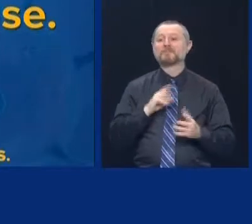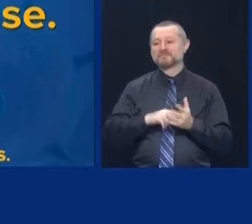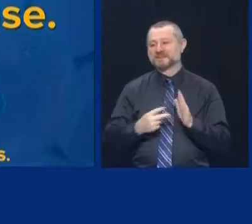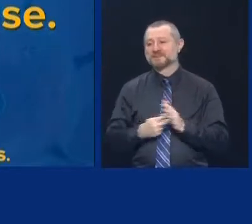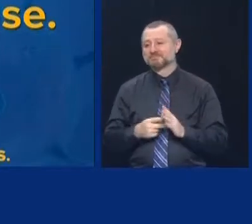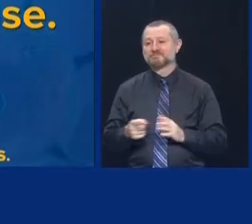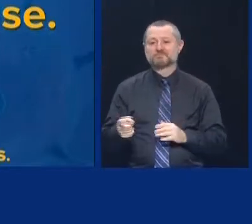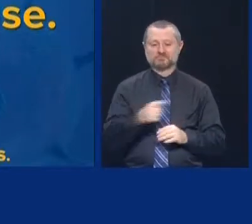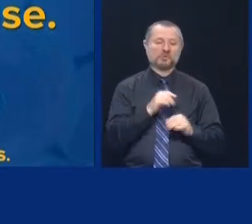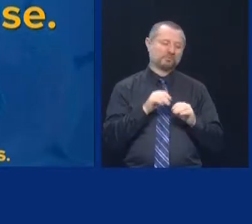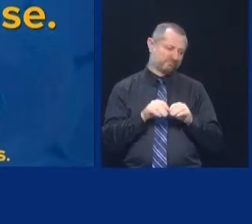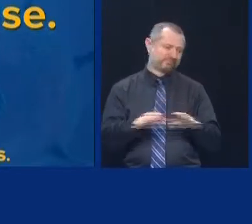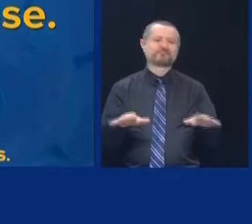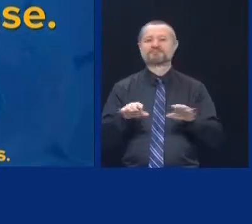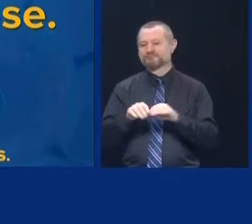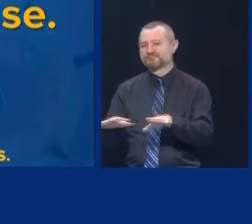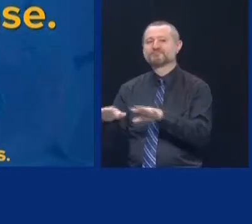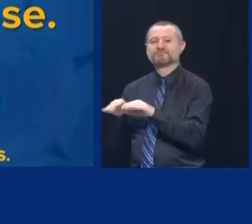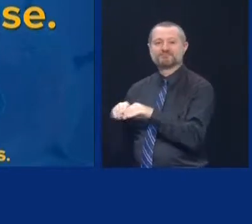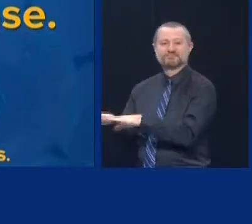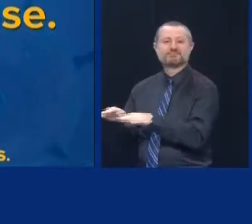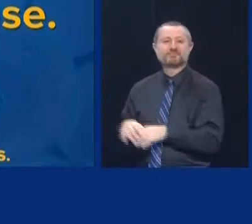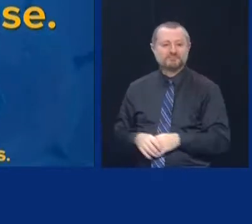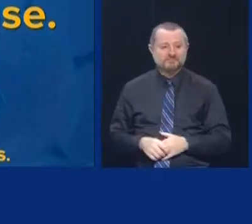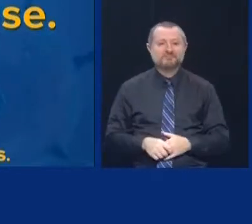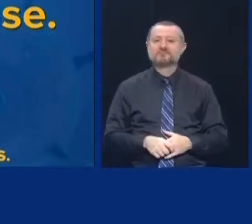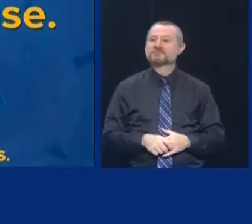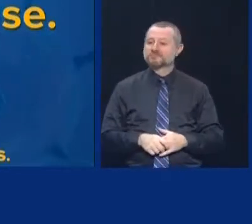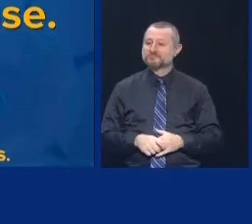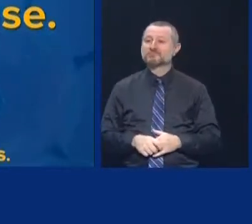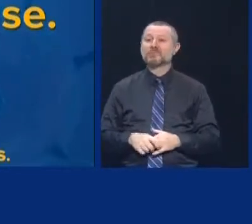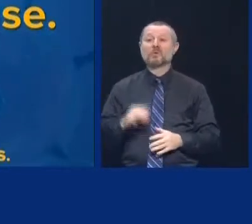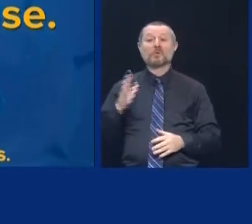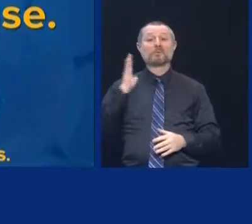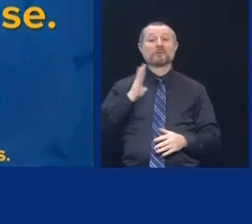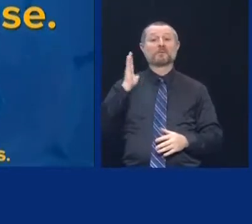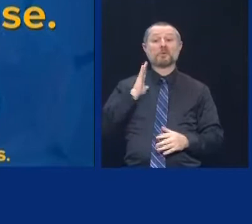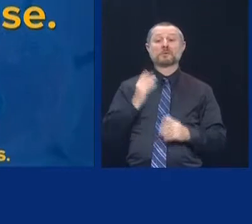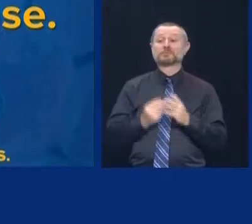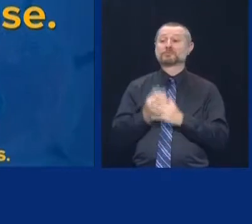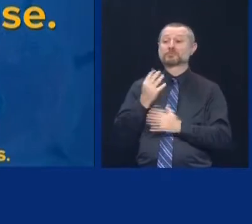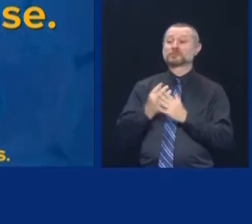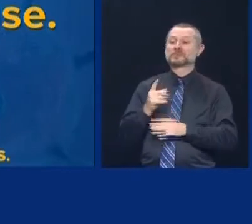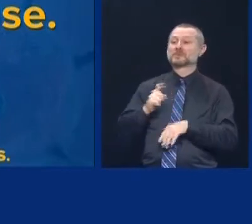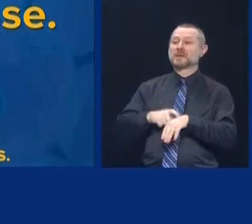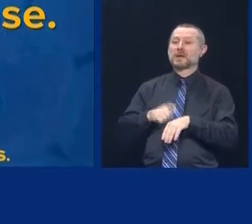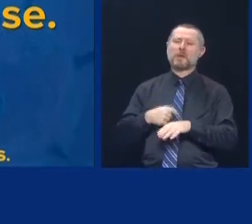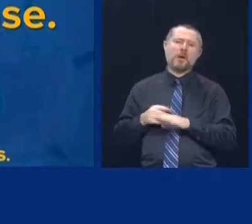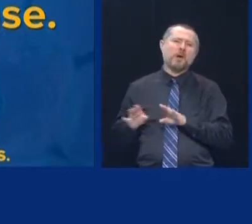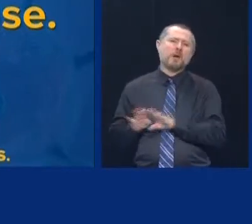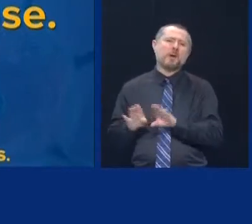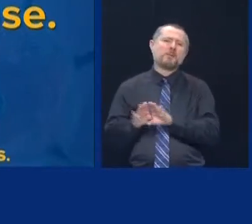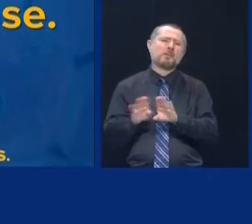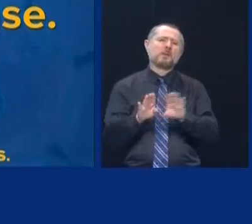up. We know that. What was the point of the close down? The point of the close down was